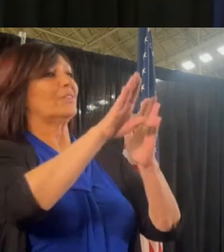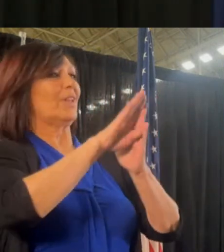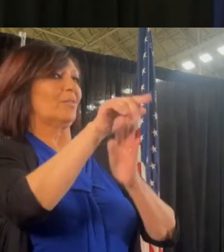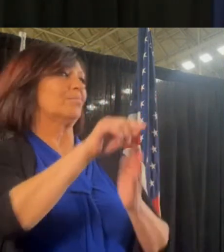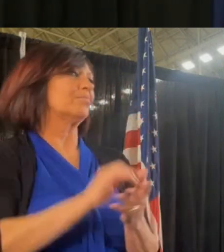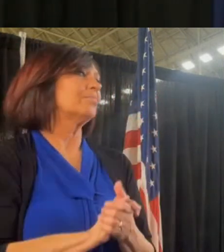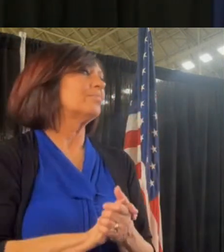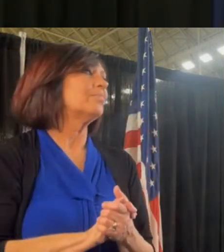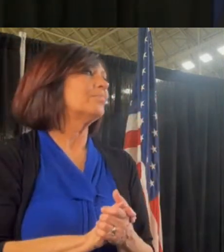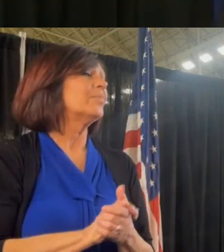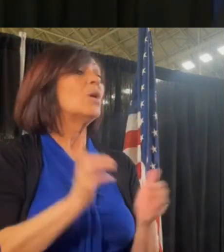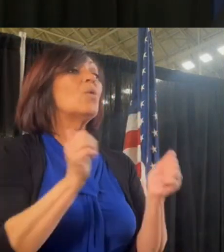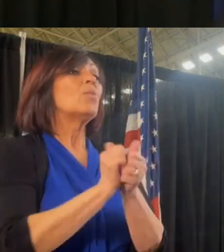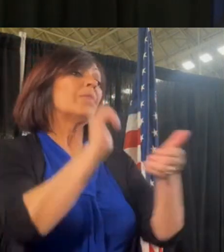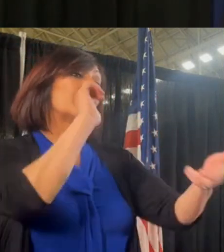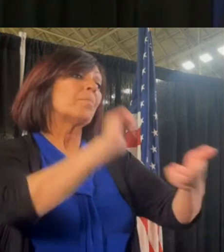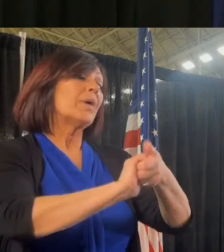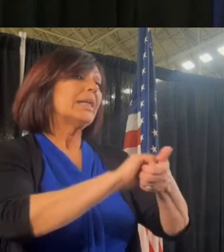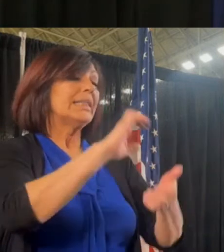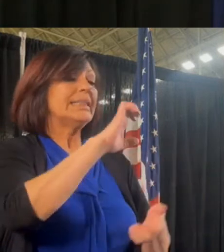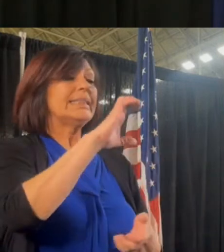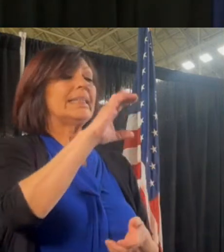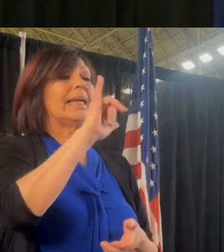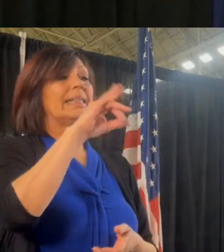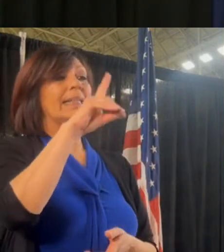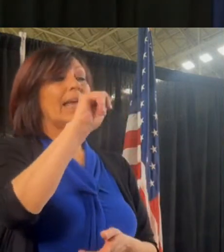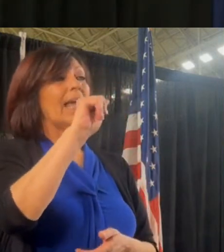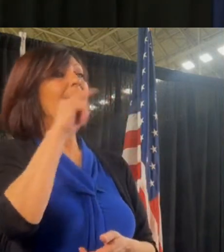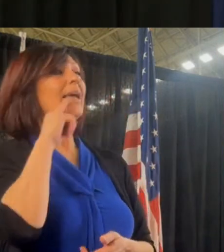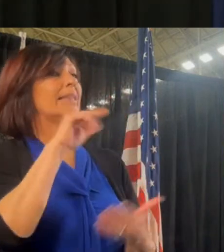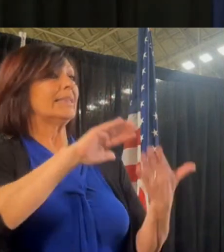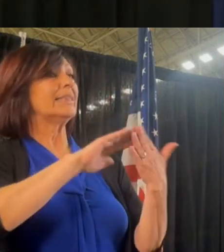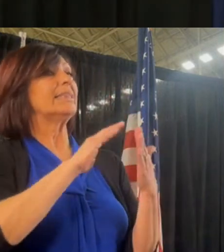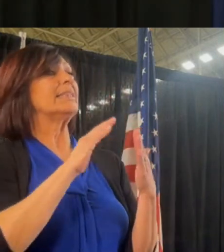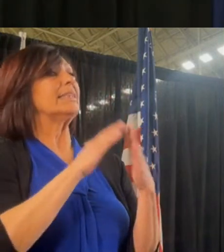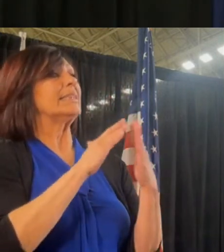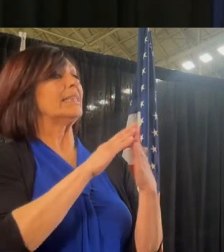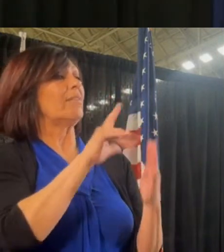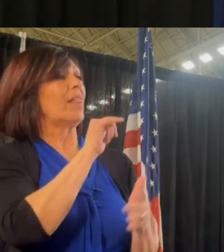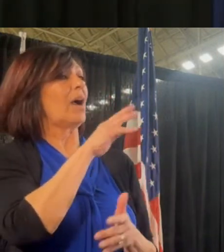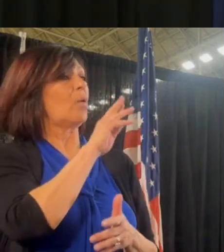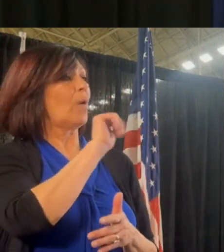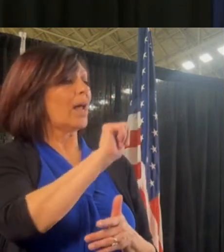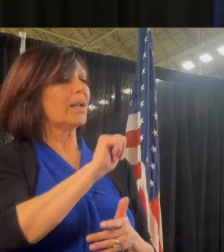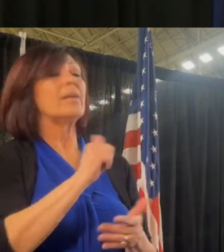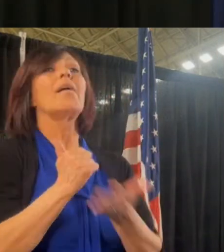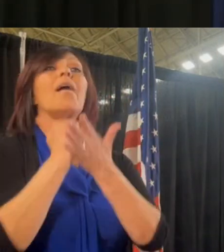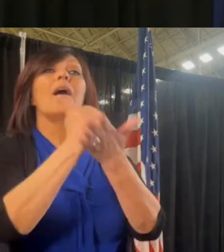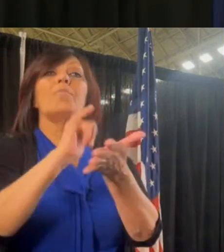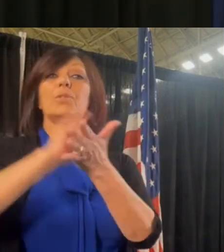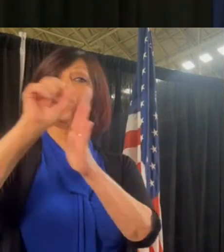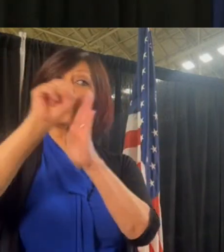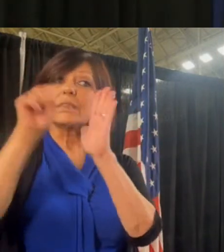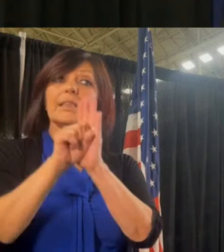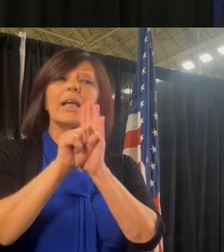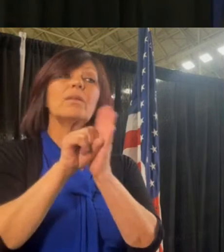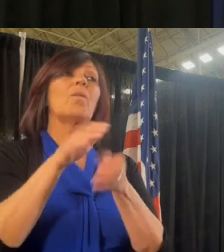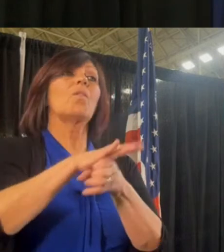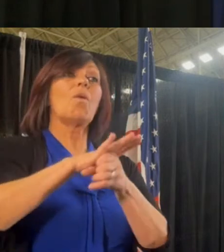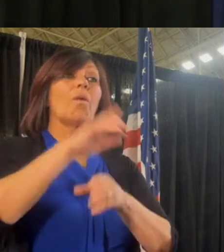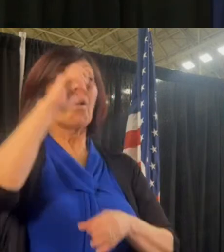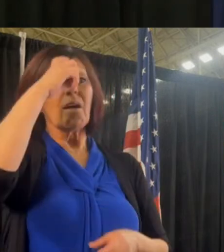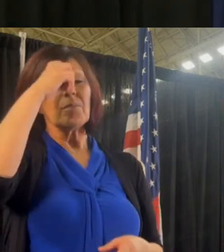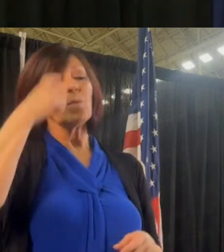site. With our partners at the ECIDA and the City of Lackawanna, and help from New York State and the federal government,